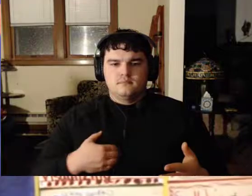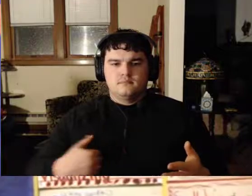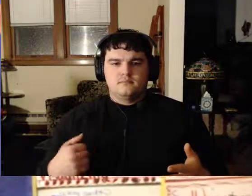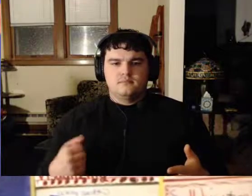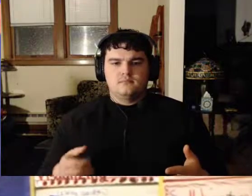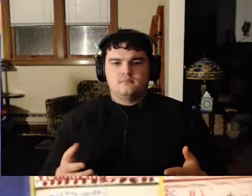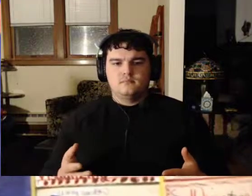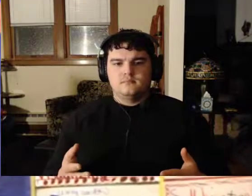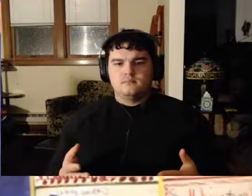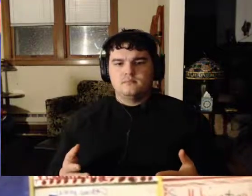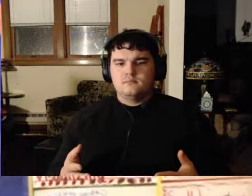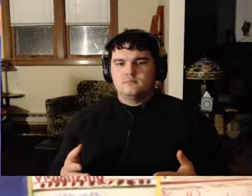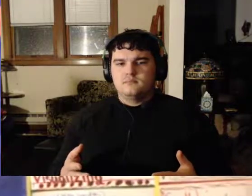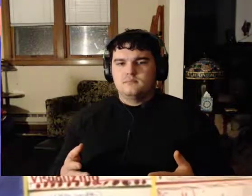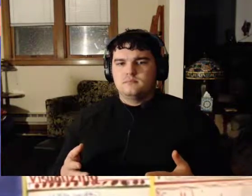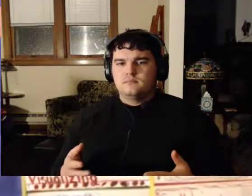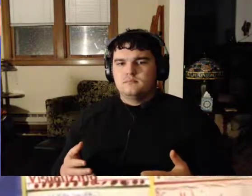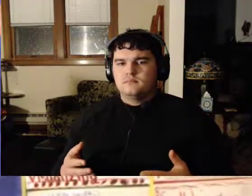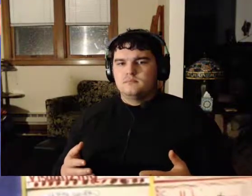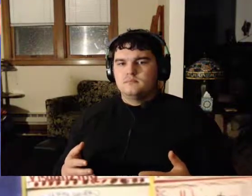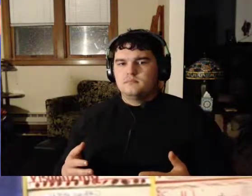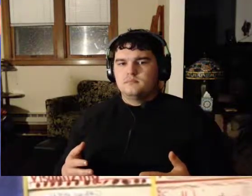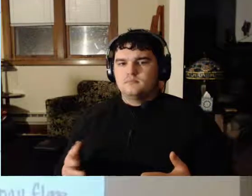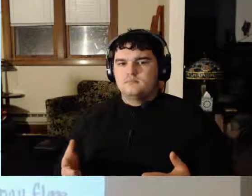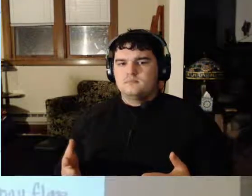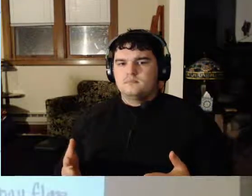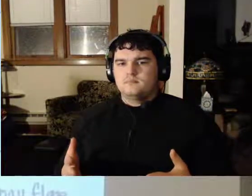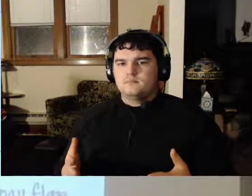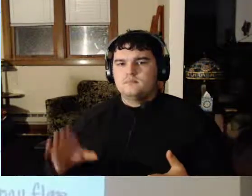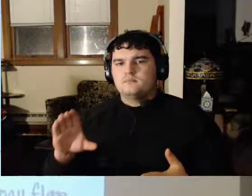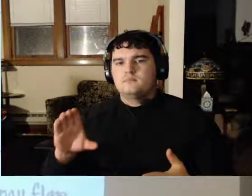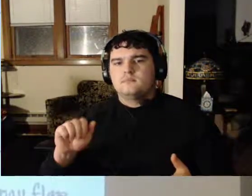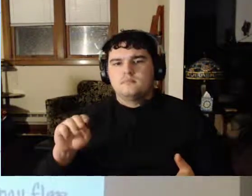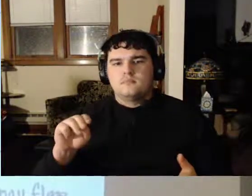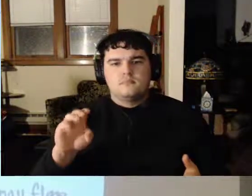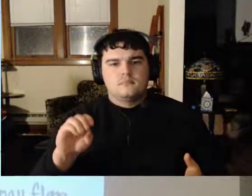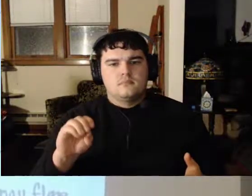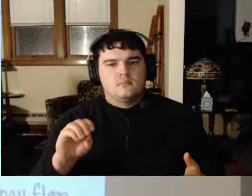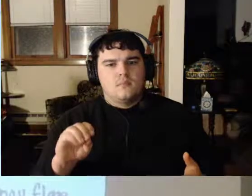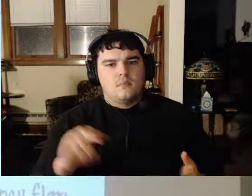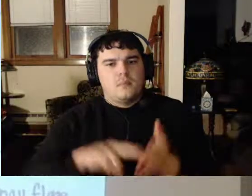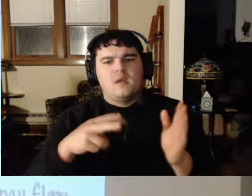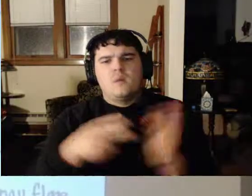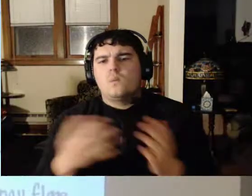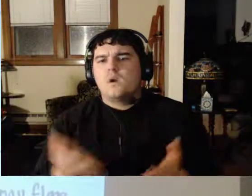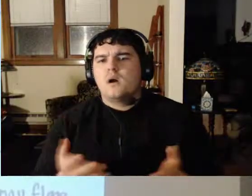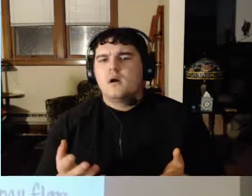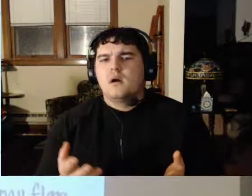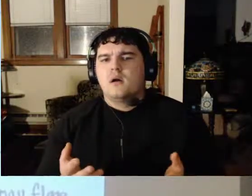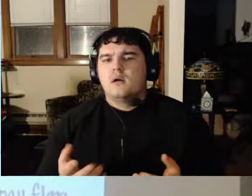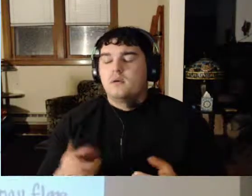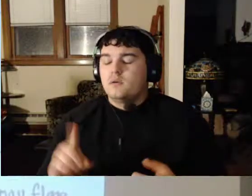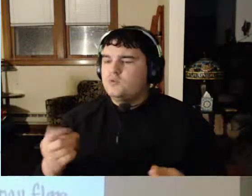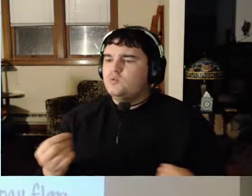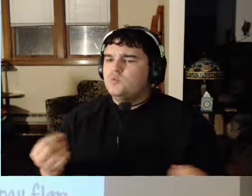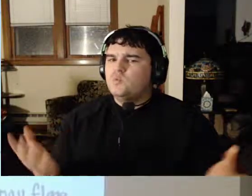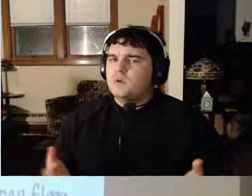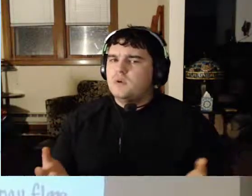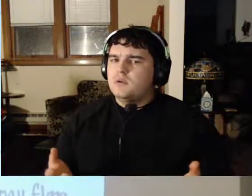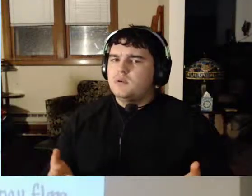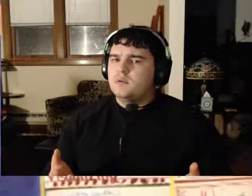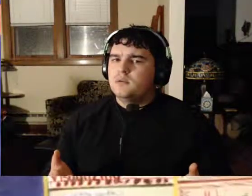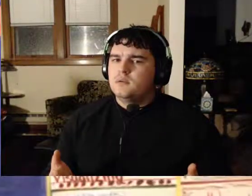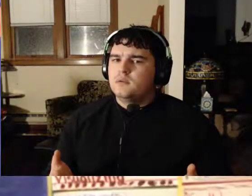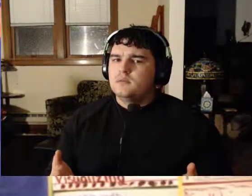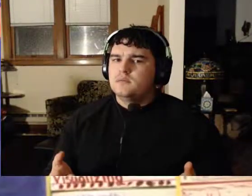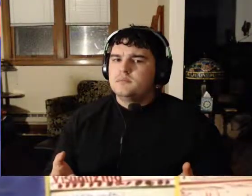catch their prey. No. Camouflage. What does camouflage mean? What do animals do when they camouflage? What did the anoles do when